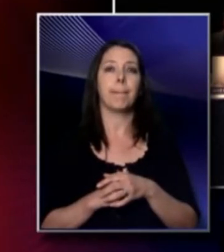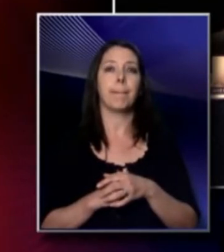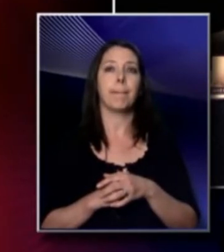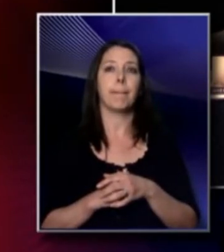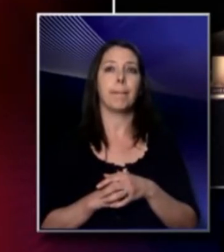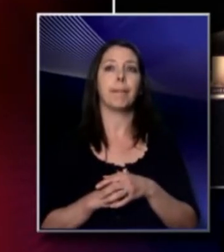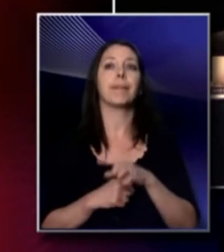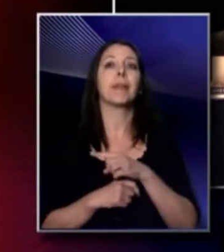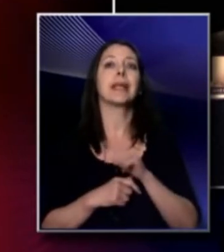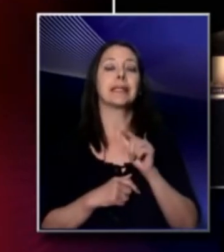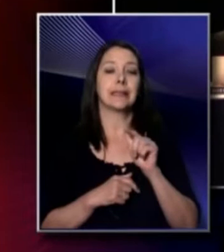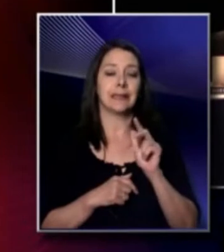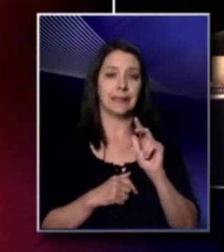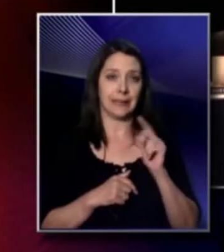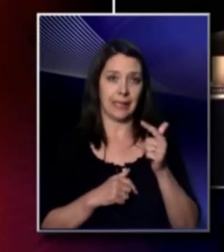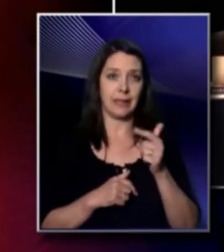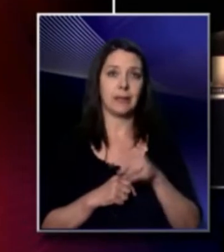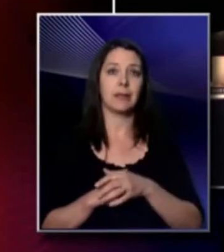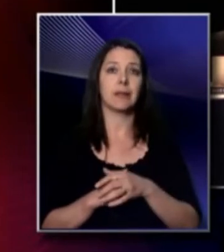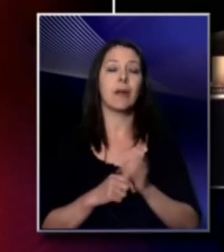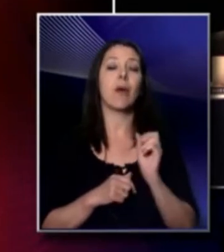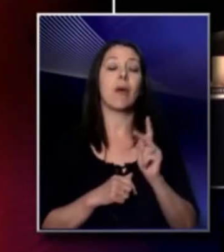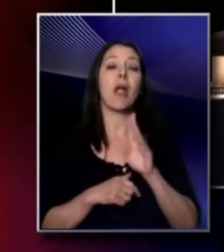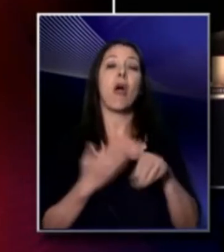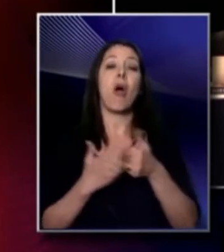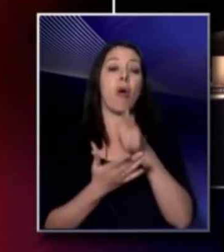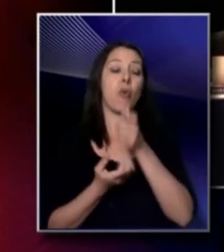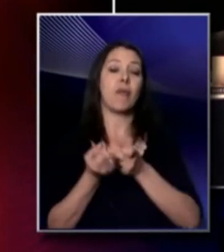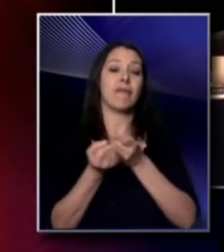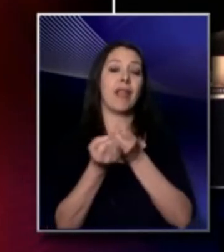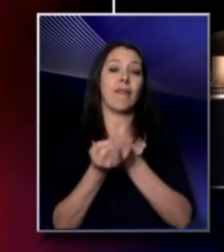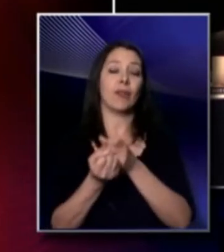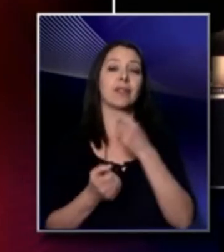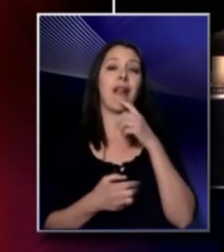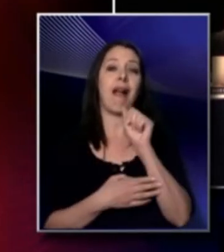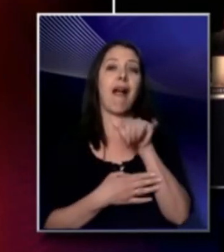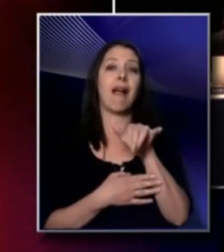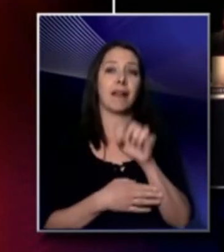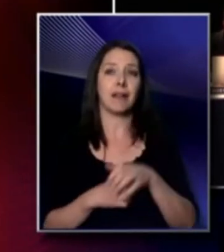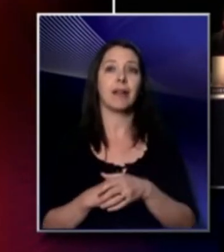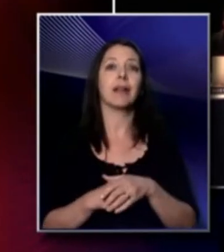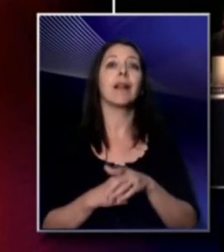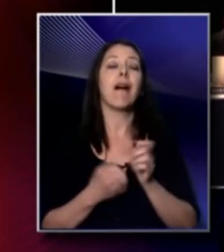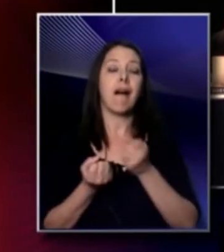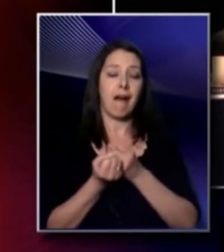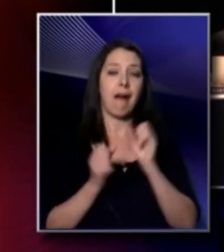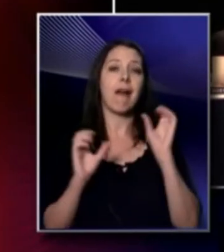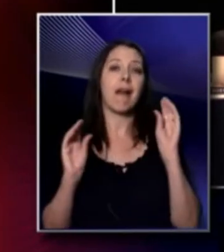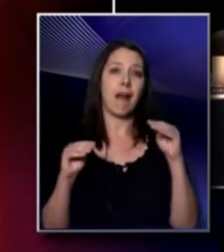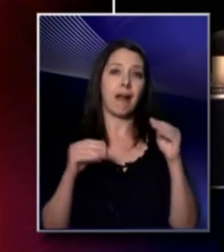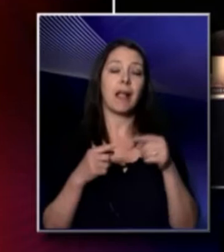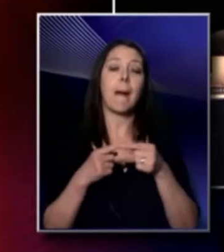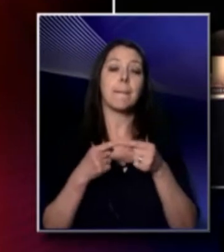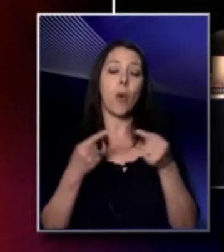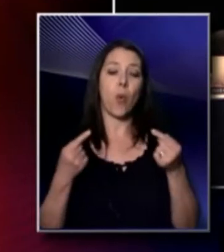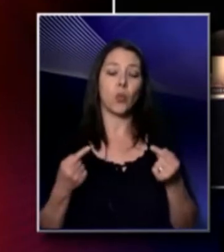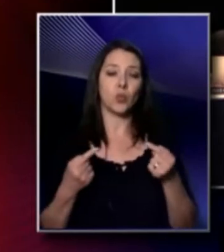Second. Okay. All in favor, say aye. Aye. Aye.